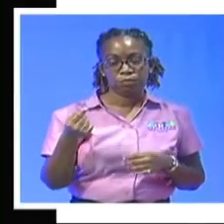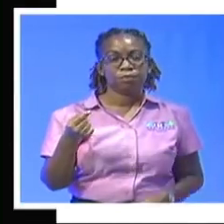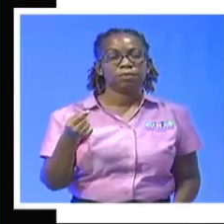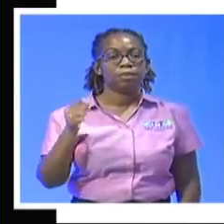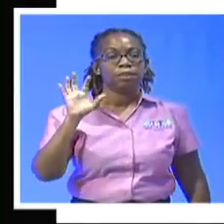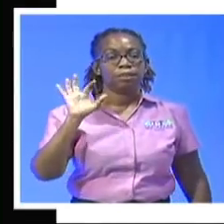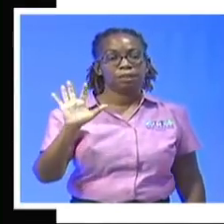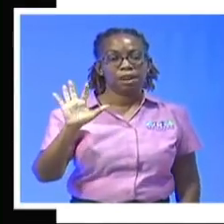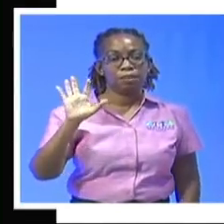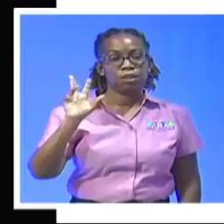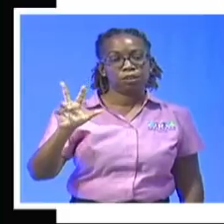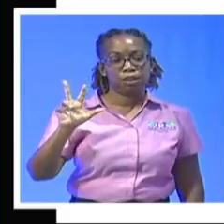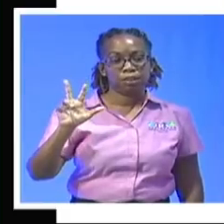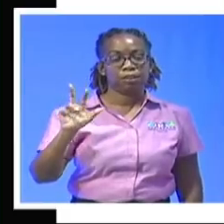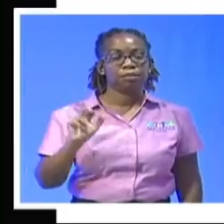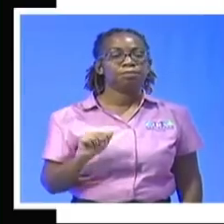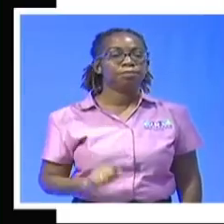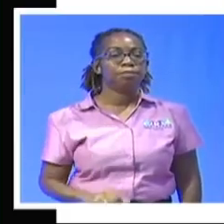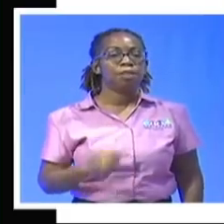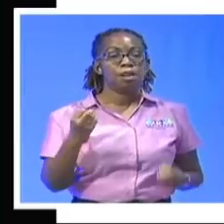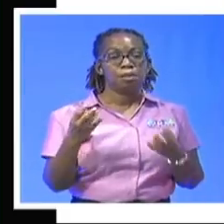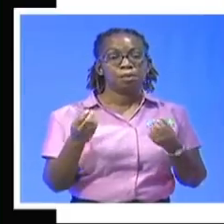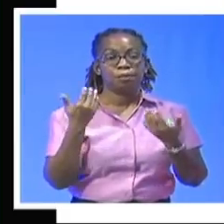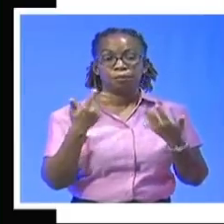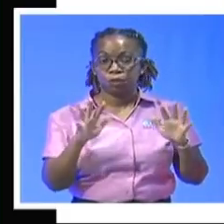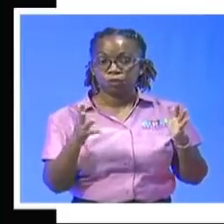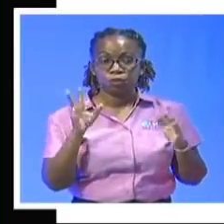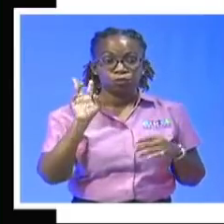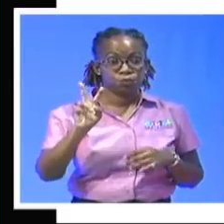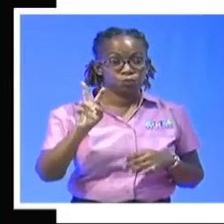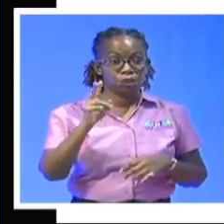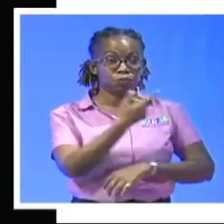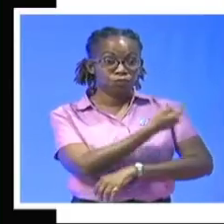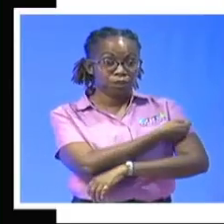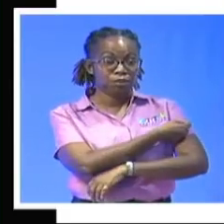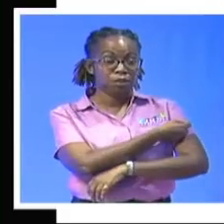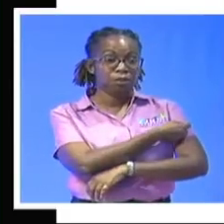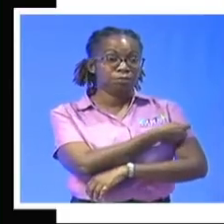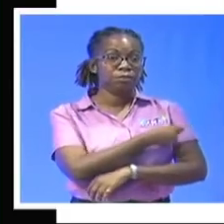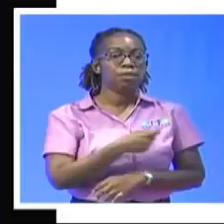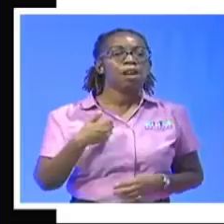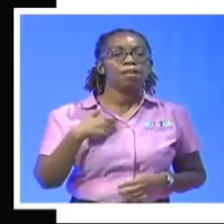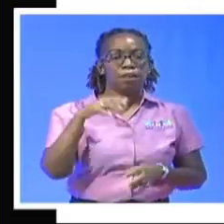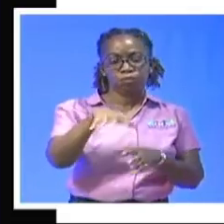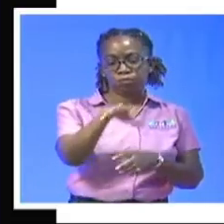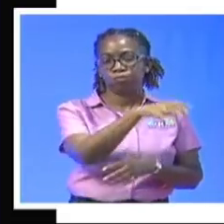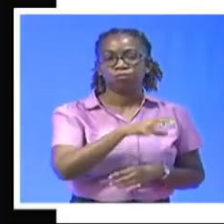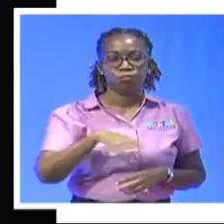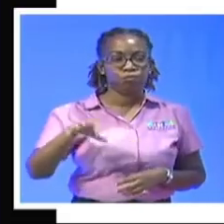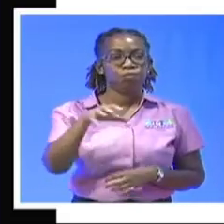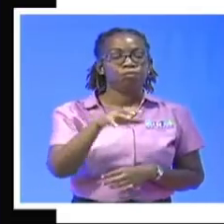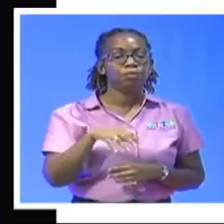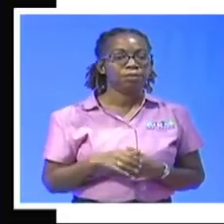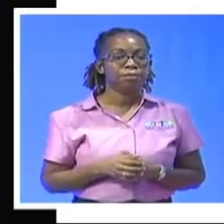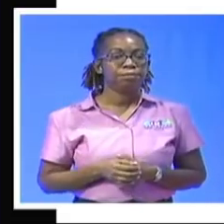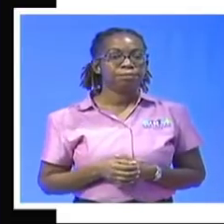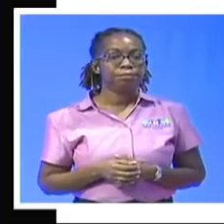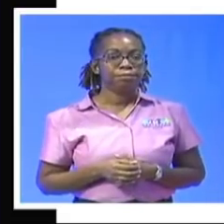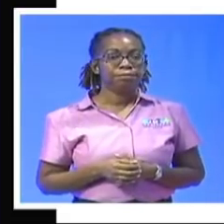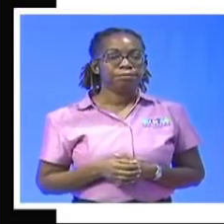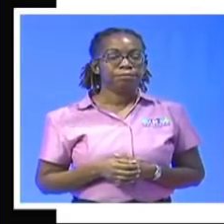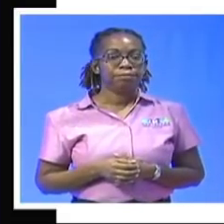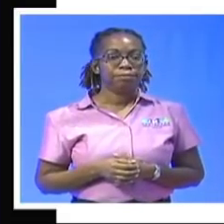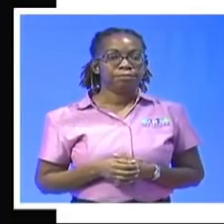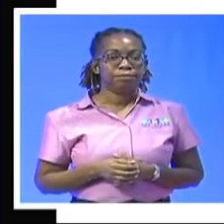639,053. Those who have completed vaccination fall into a number of categories. There are those who have completed the second dose of a